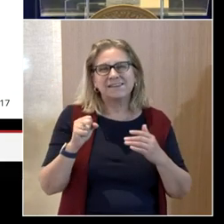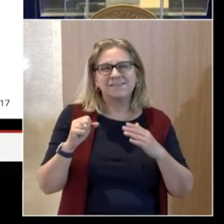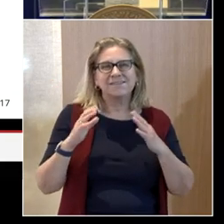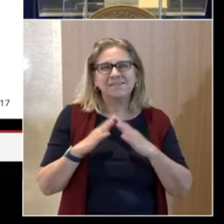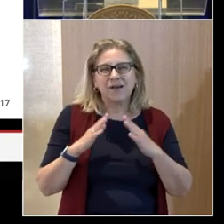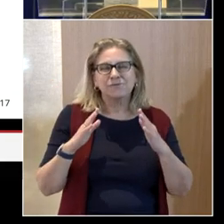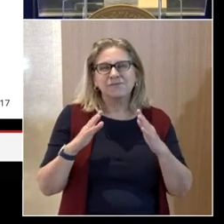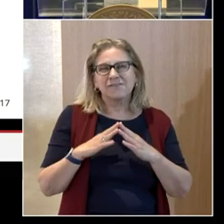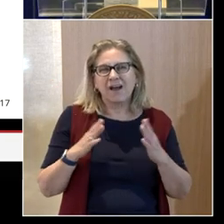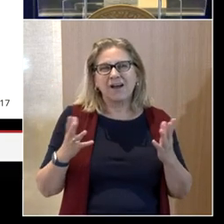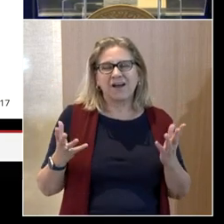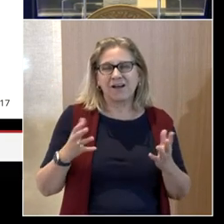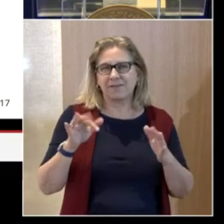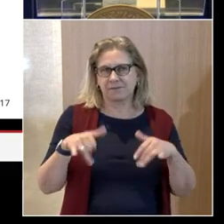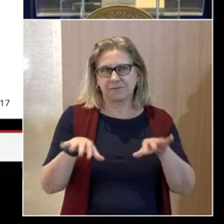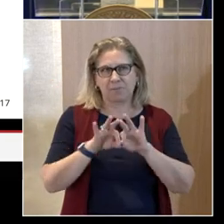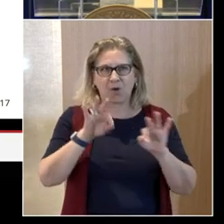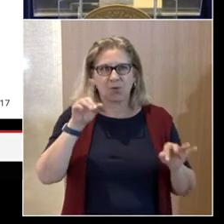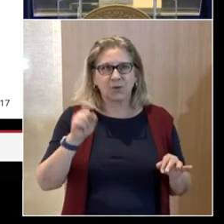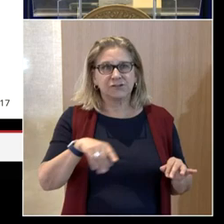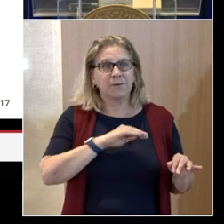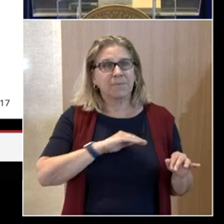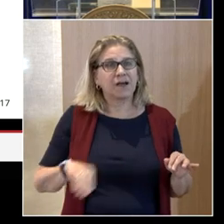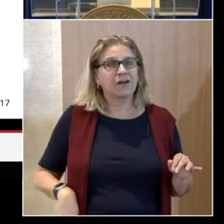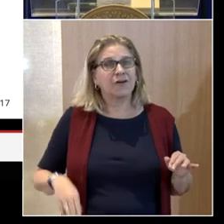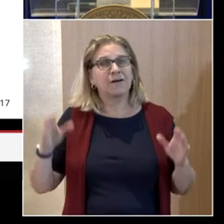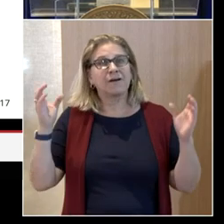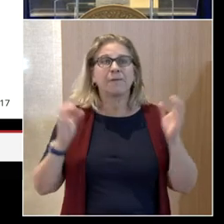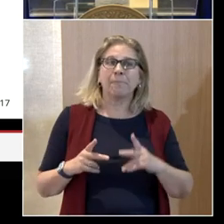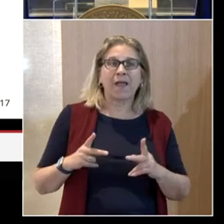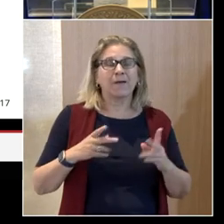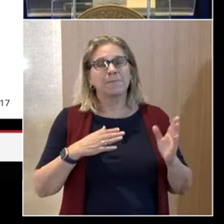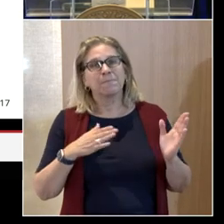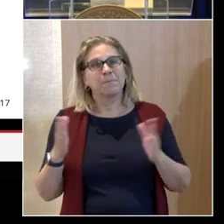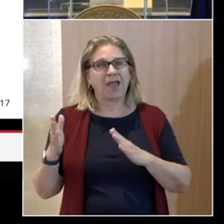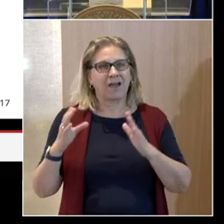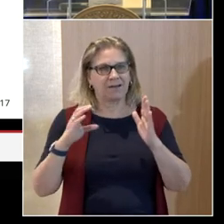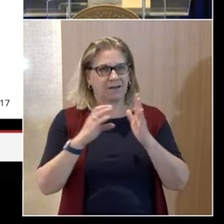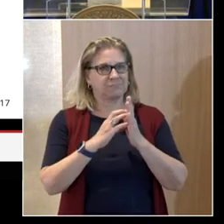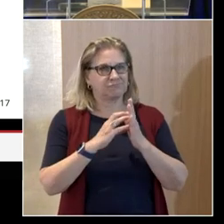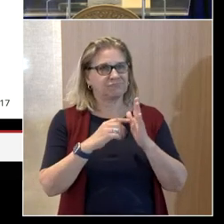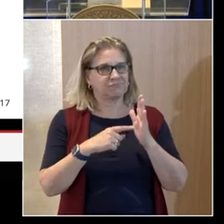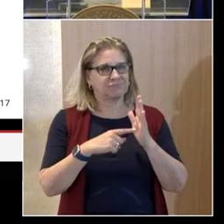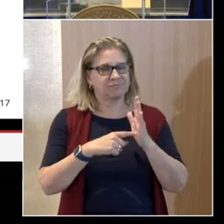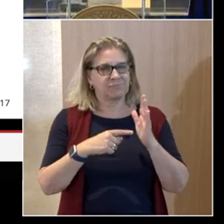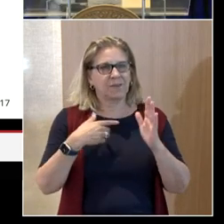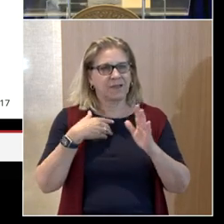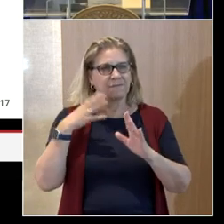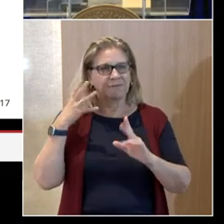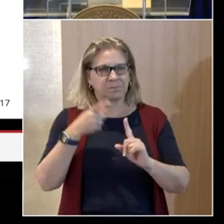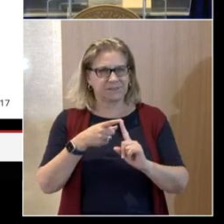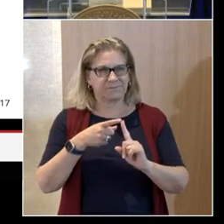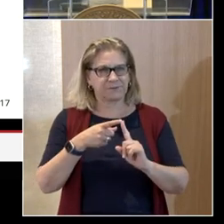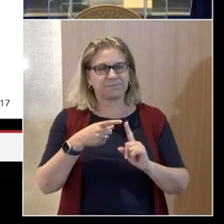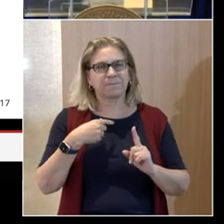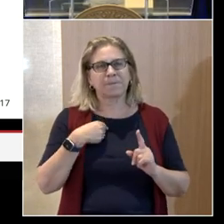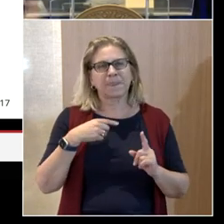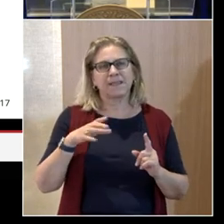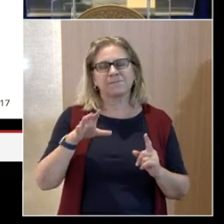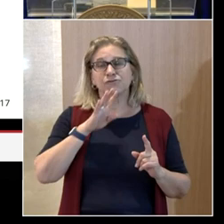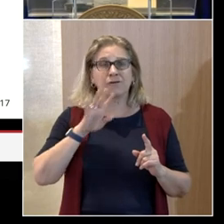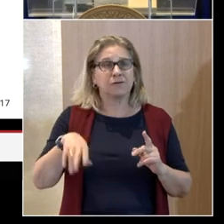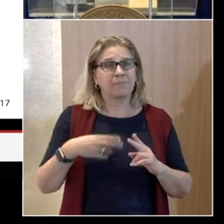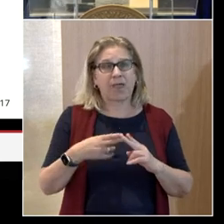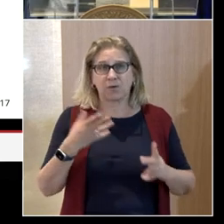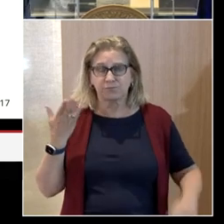Mayor's Comeback Plan had a whole section about it, and we adopt that broader geography of what downtown is. It goes all the way from basically Union Station